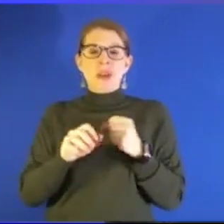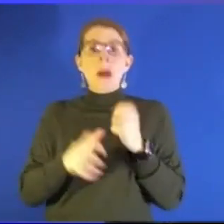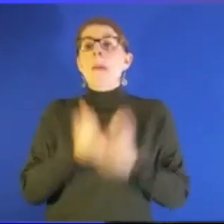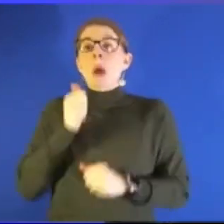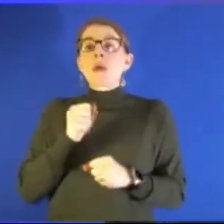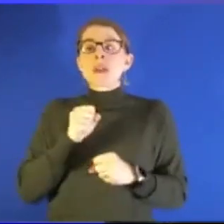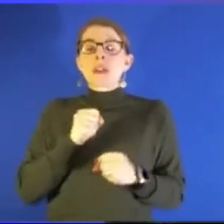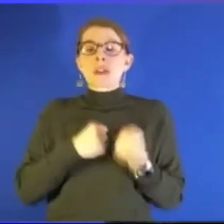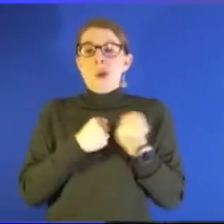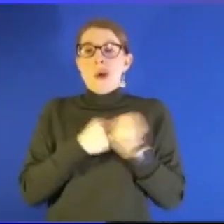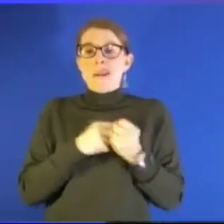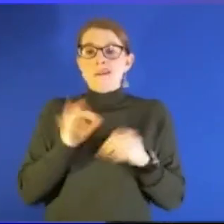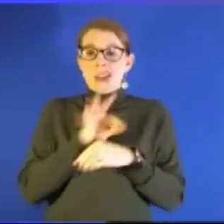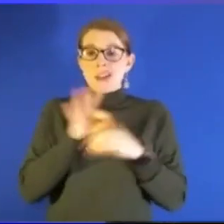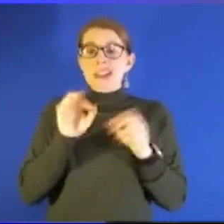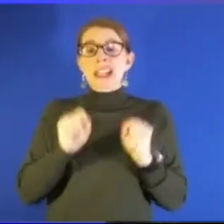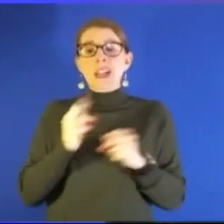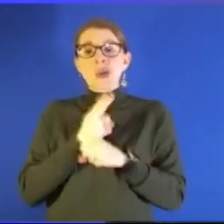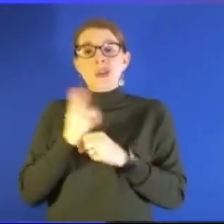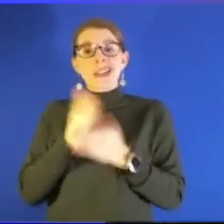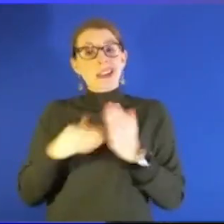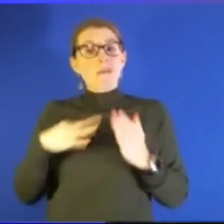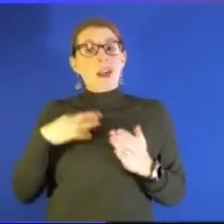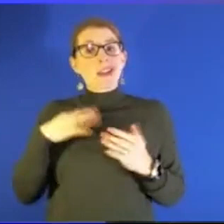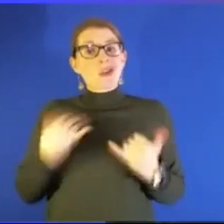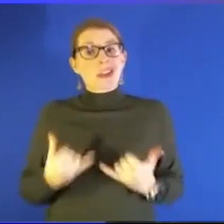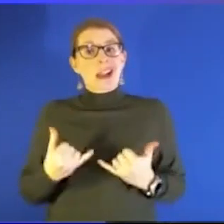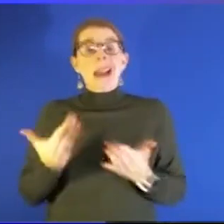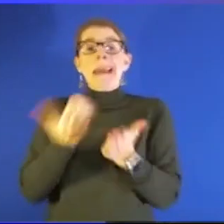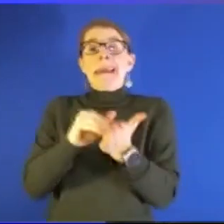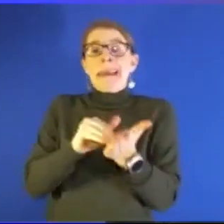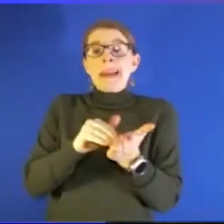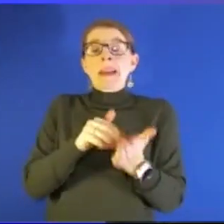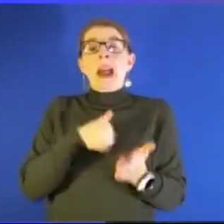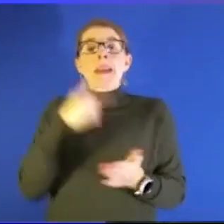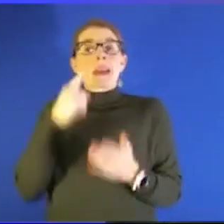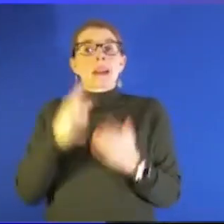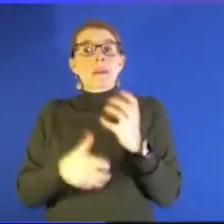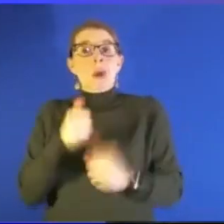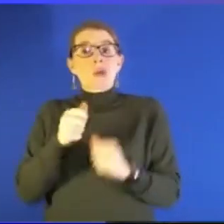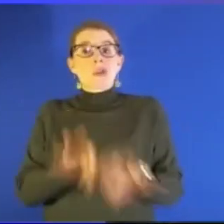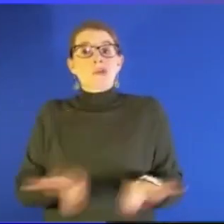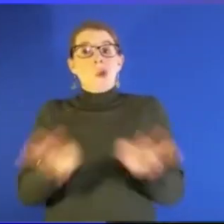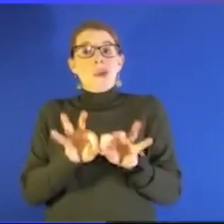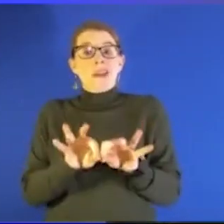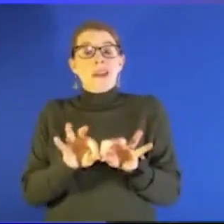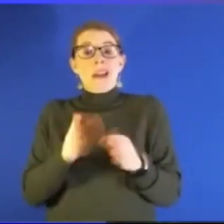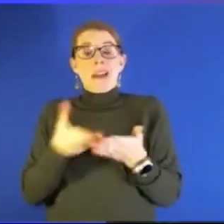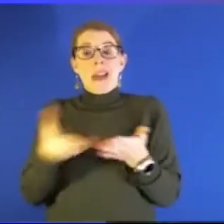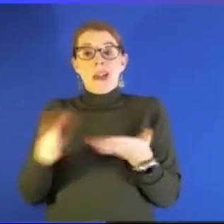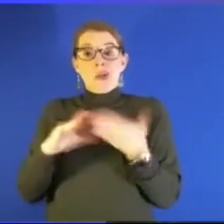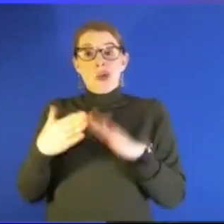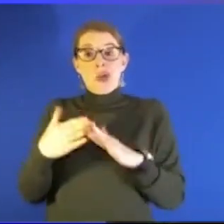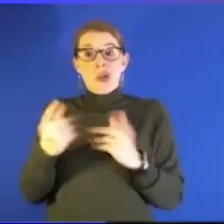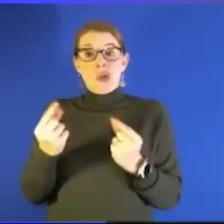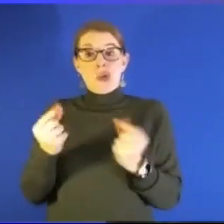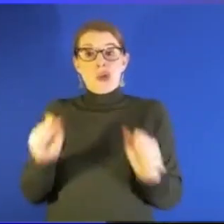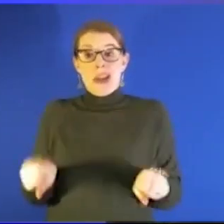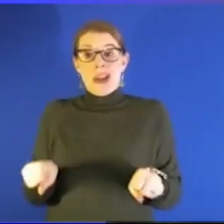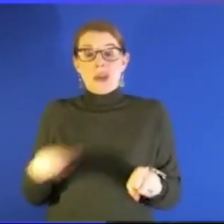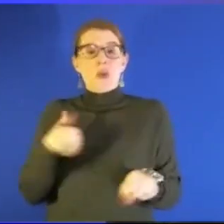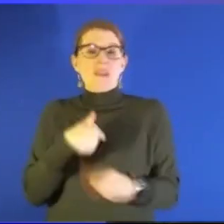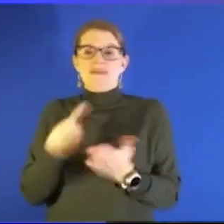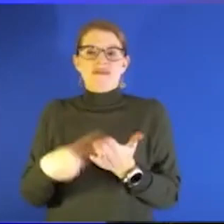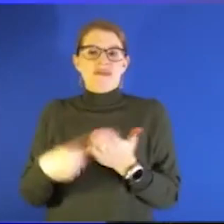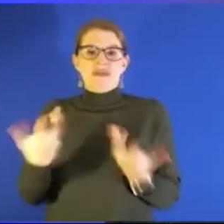using some volunteers today. Again, I think the most important thing the community can do is what we've talked about, and that's